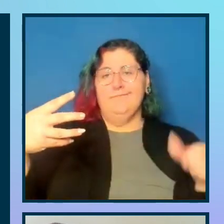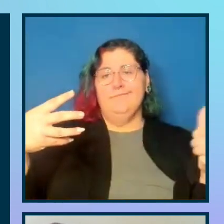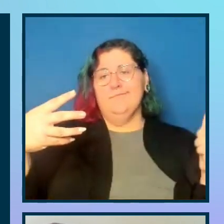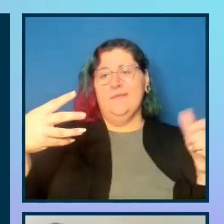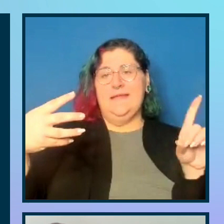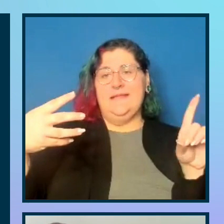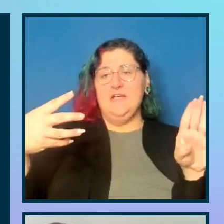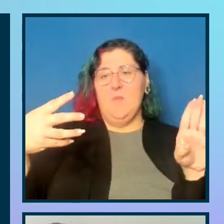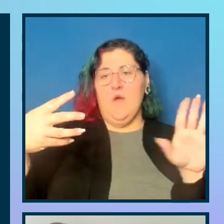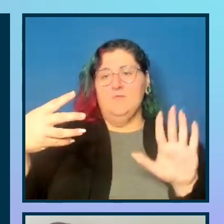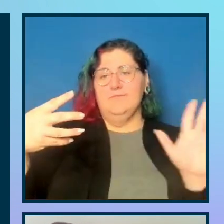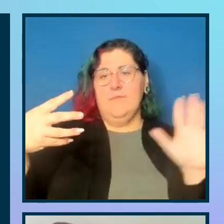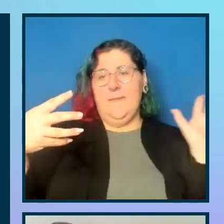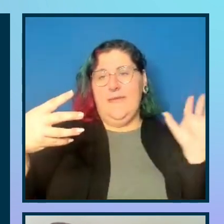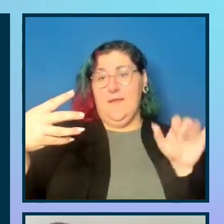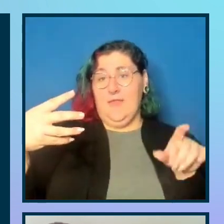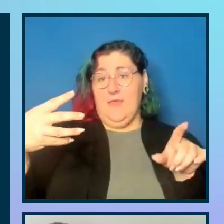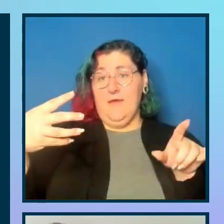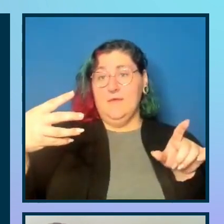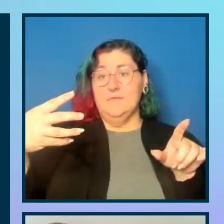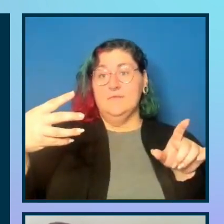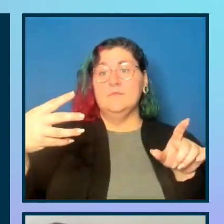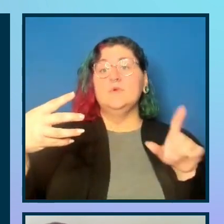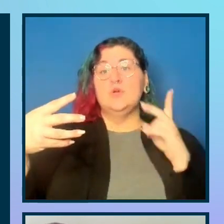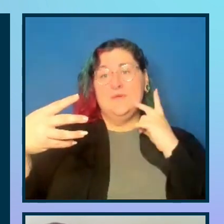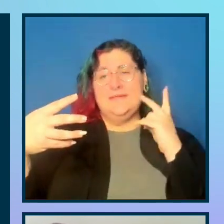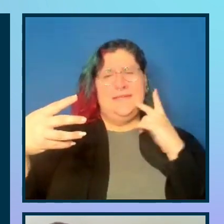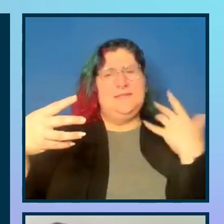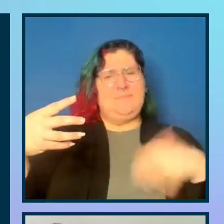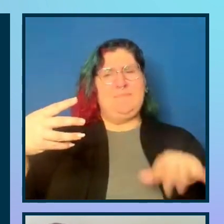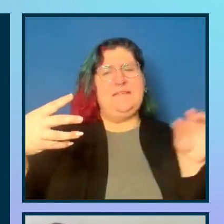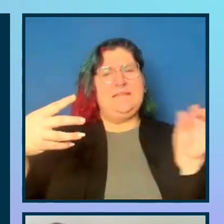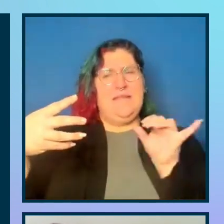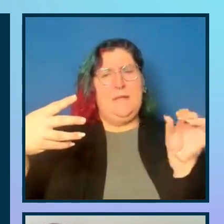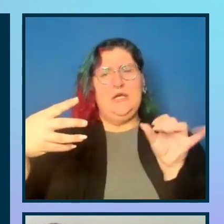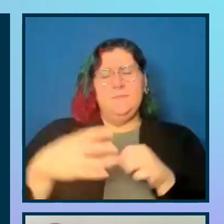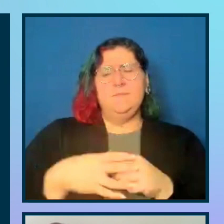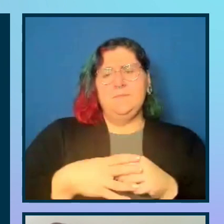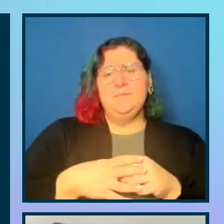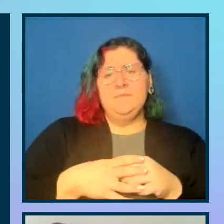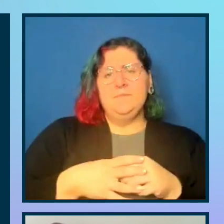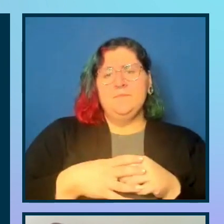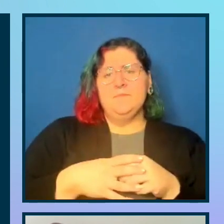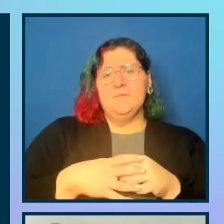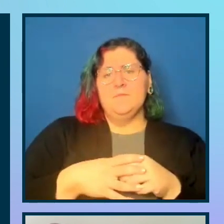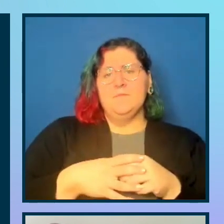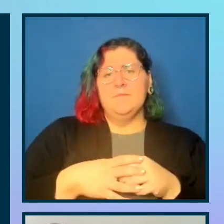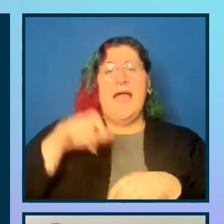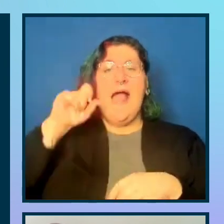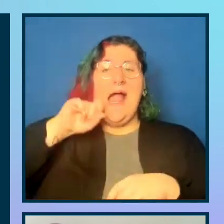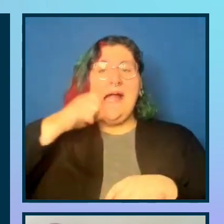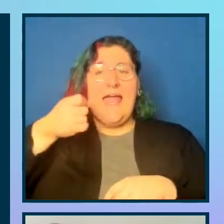this to the one that we showed you earlier, you can see there's a striking resemblance. For example, the upwards facing caret indicates